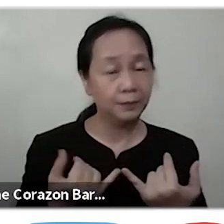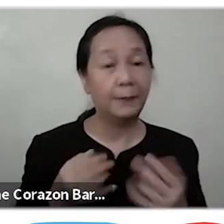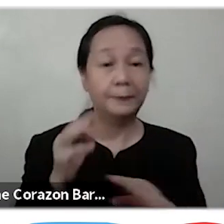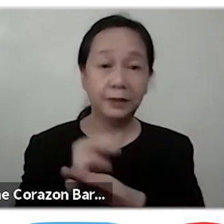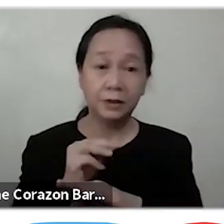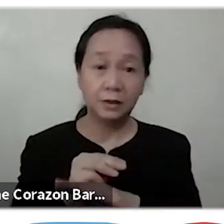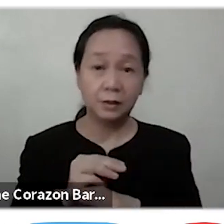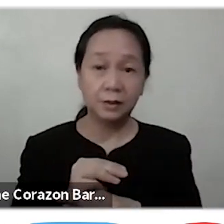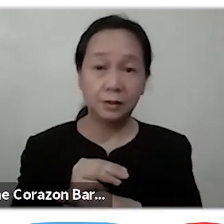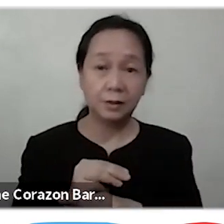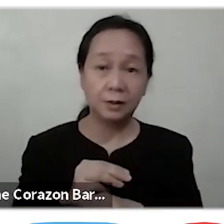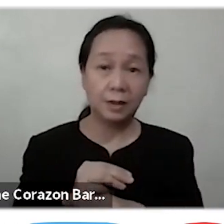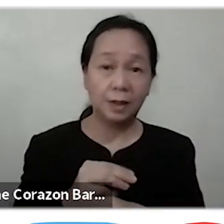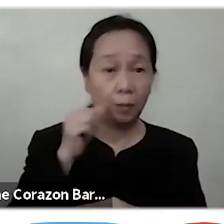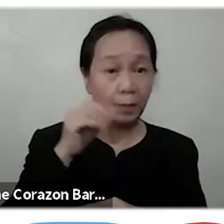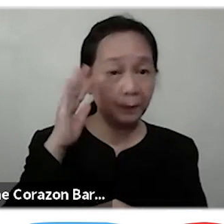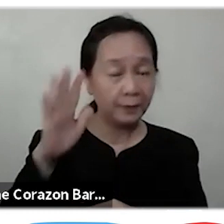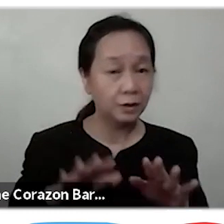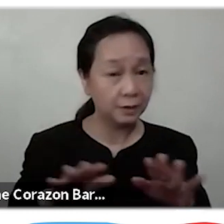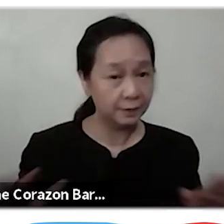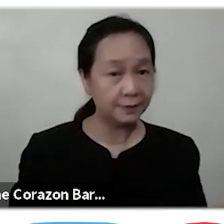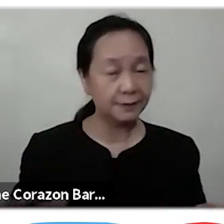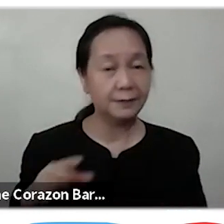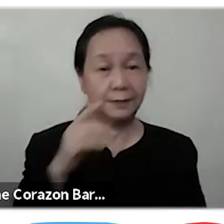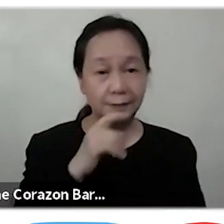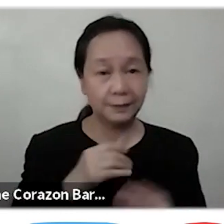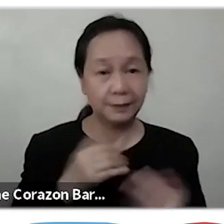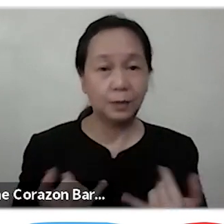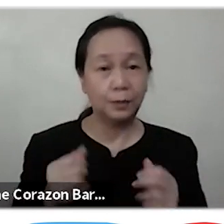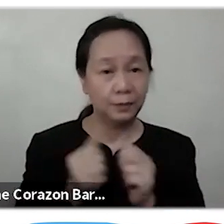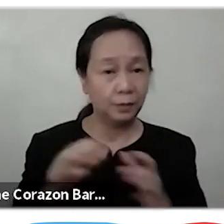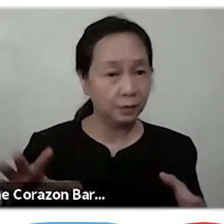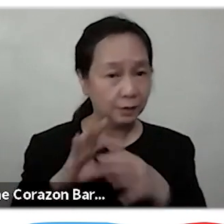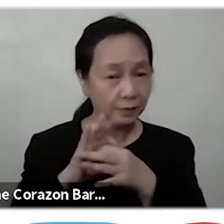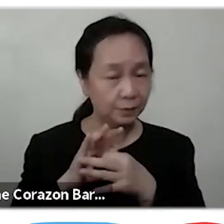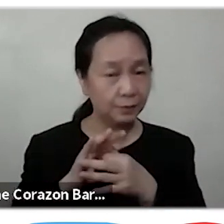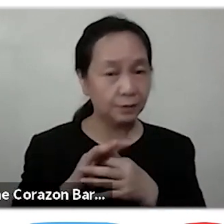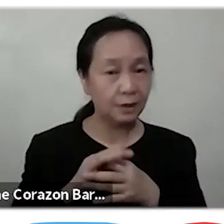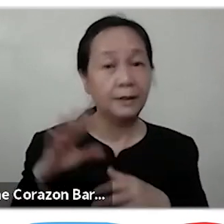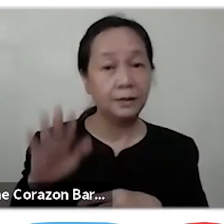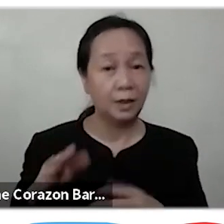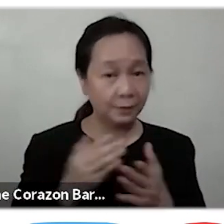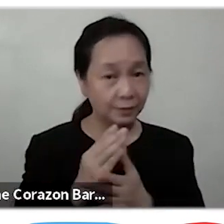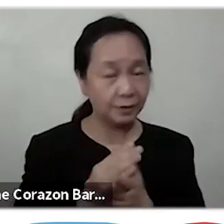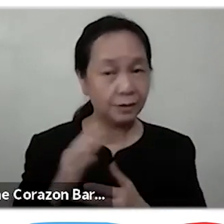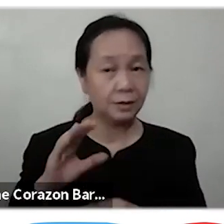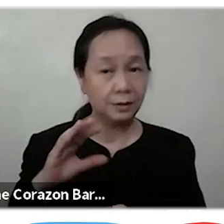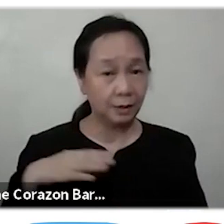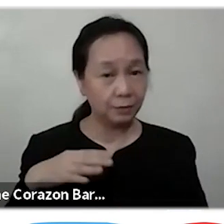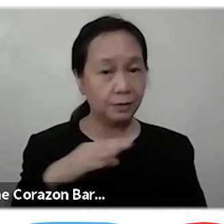of Women, Children and Senior Citizen in Nepal, with coordination with the National Child Rights Council. And it was